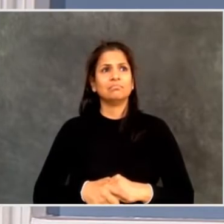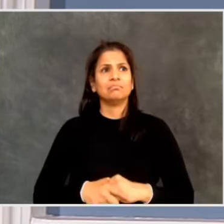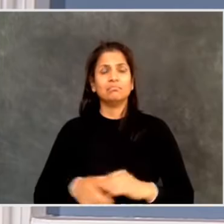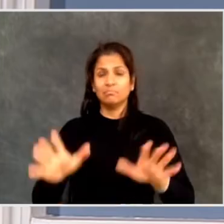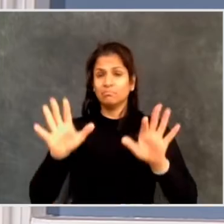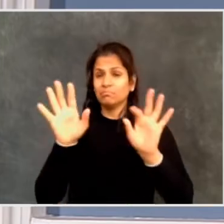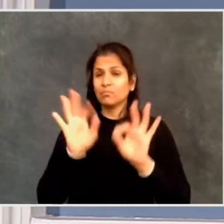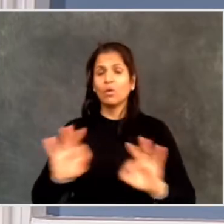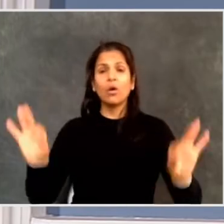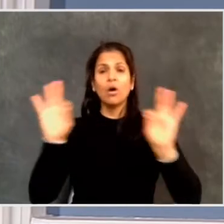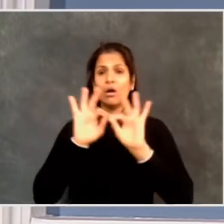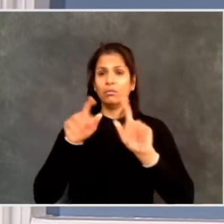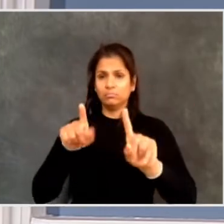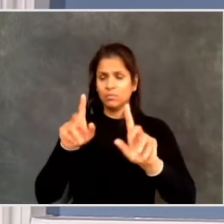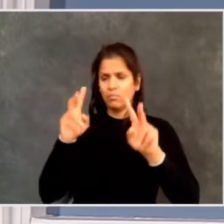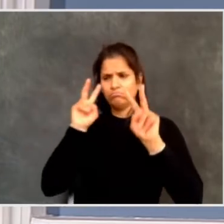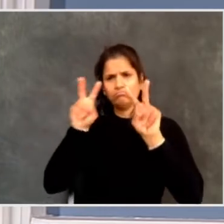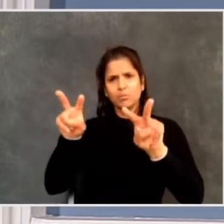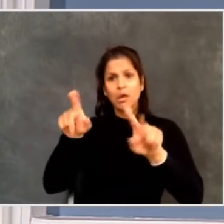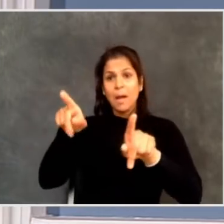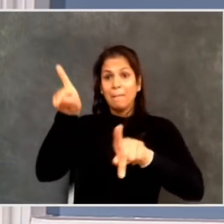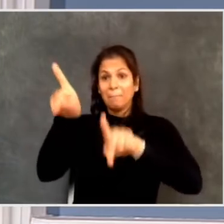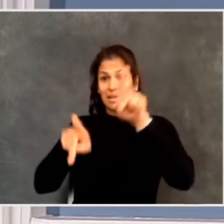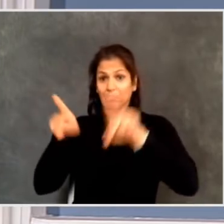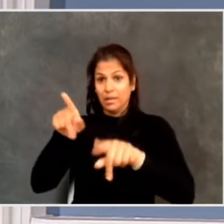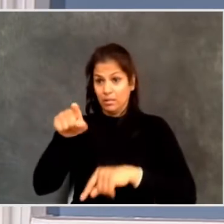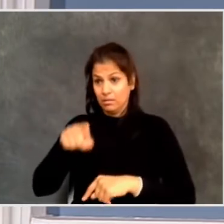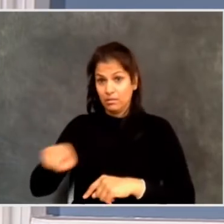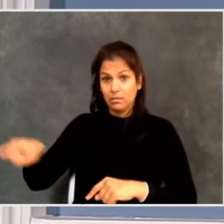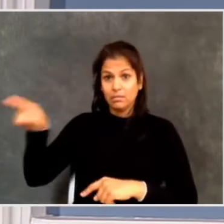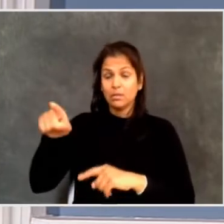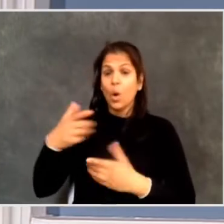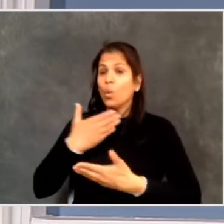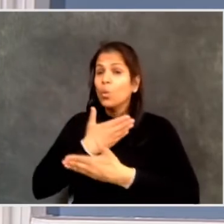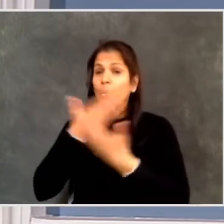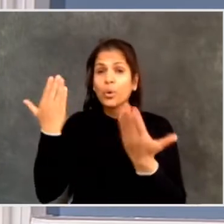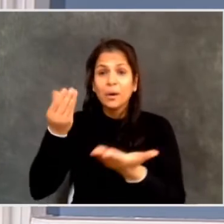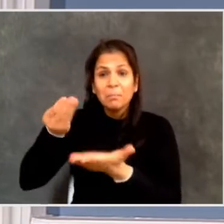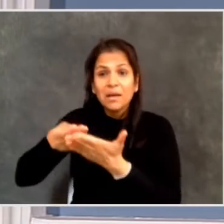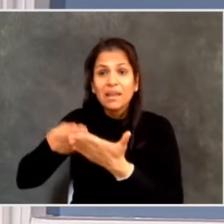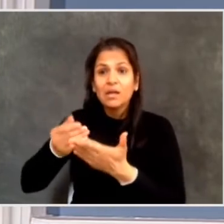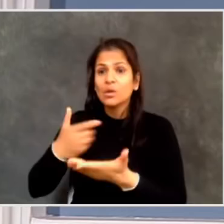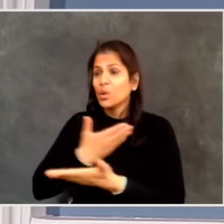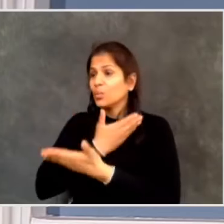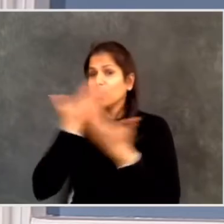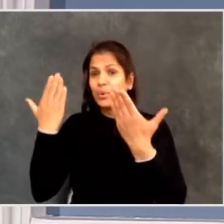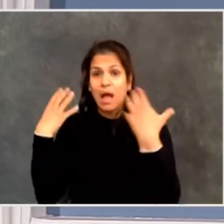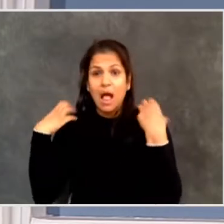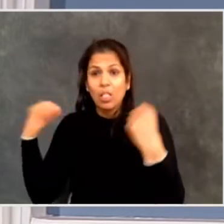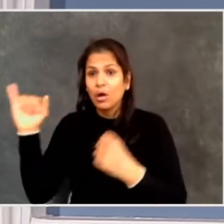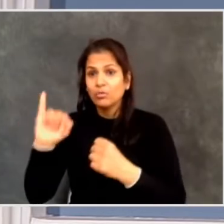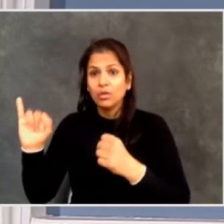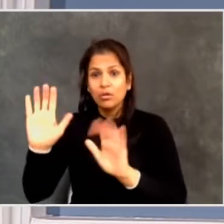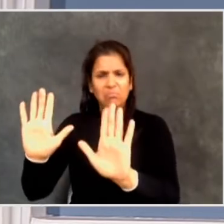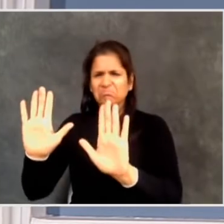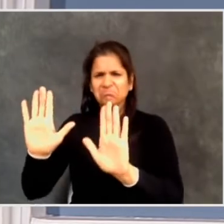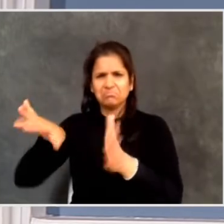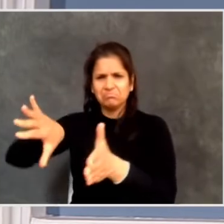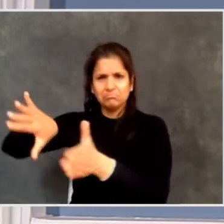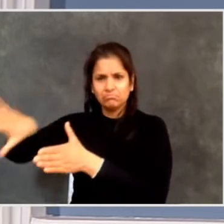think we need to dig deeper into it. Commissioner Mostofi and I have spoken out about the importance